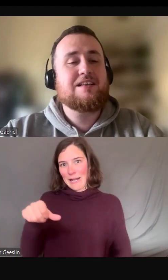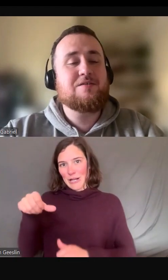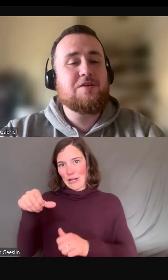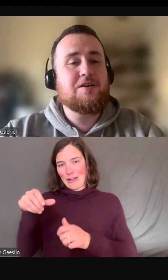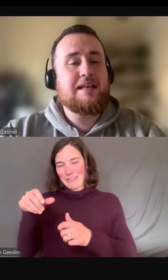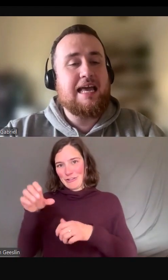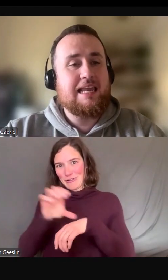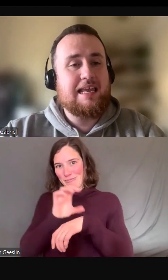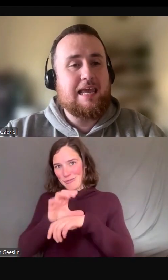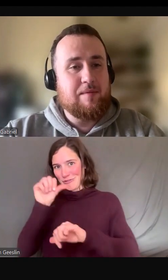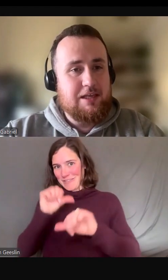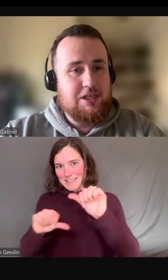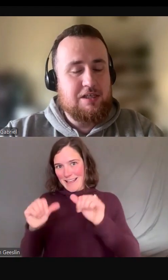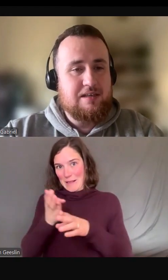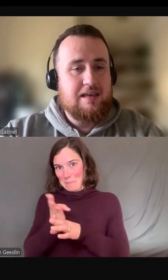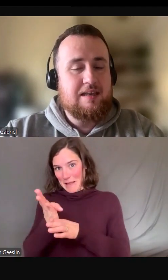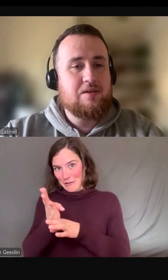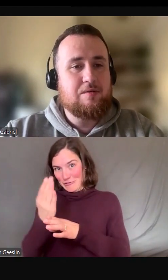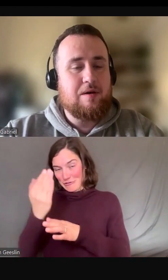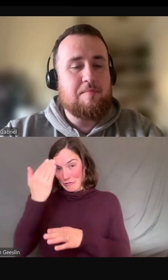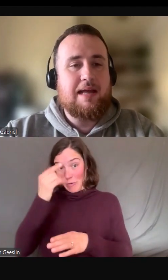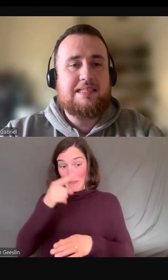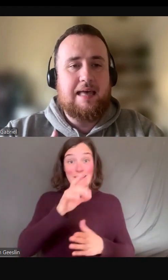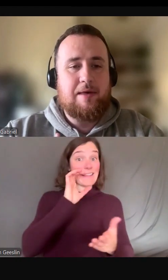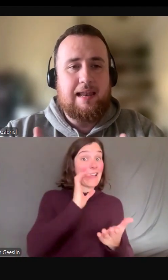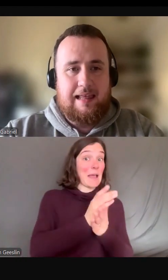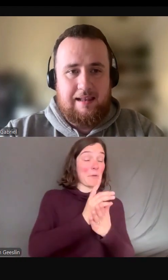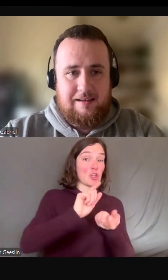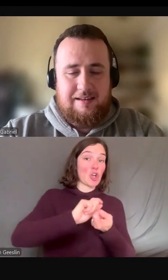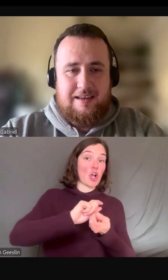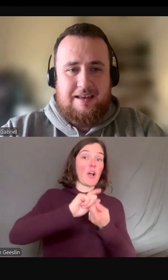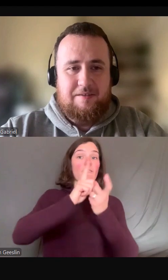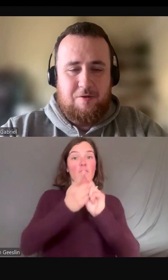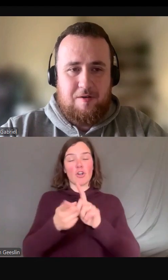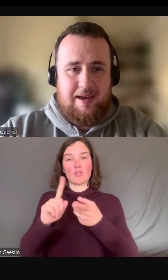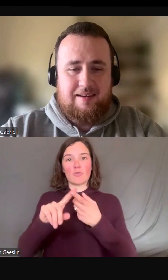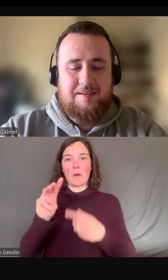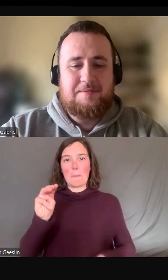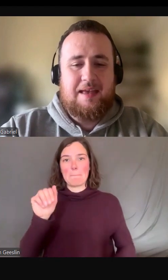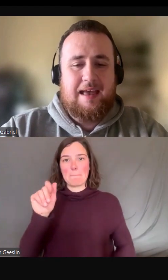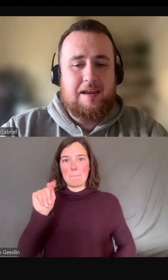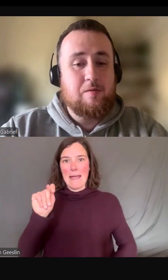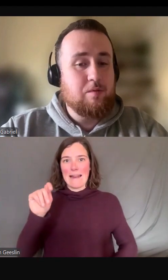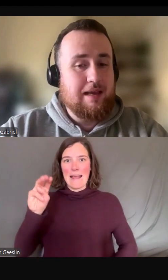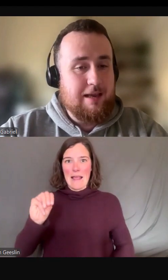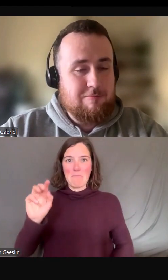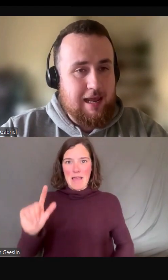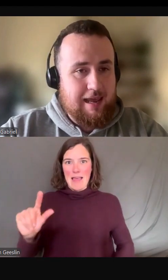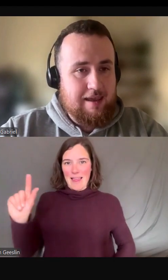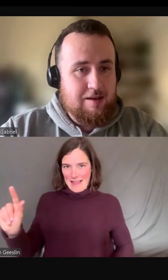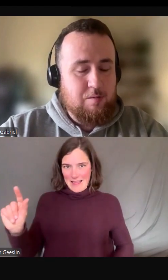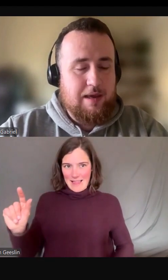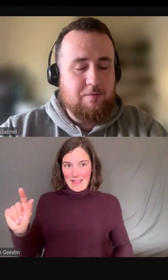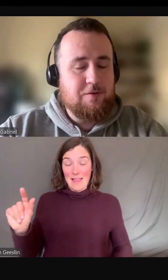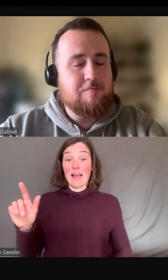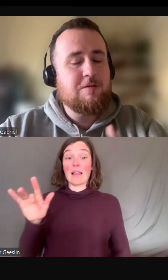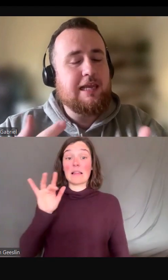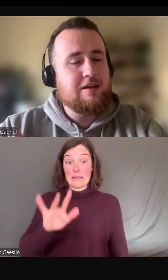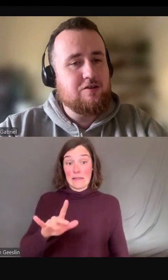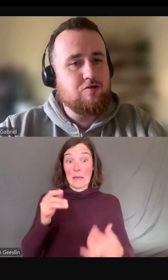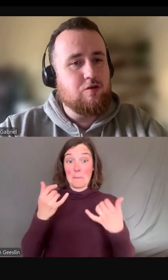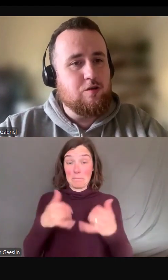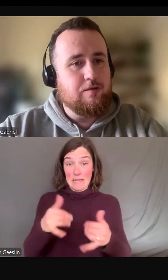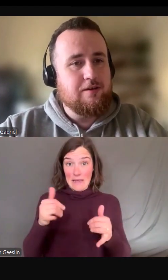It's converted that image into a MathML format. And then when we click play, we have